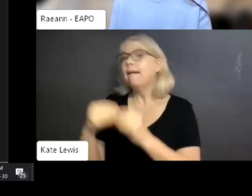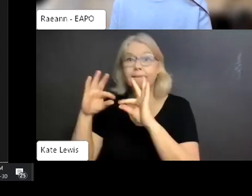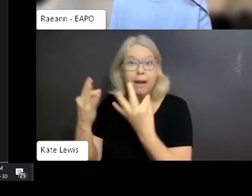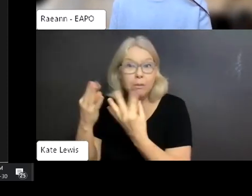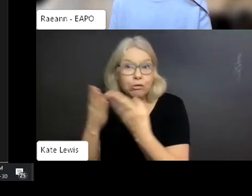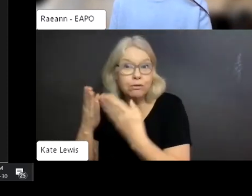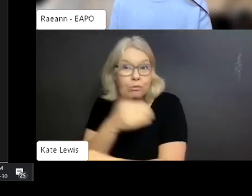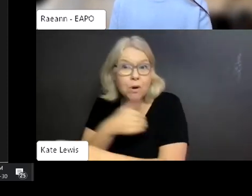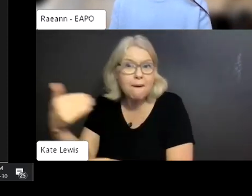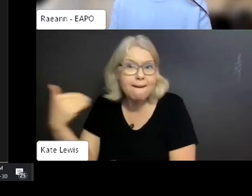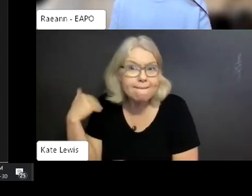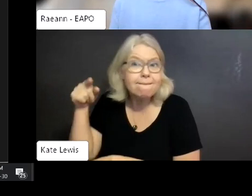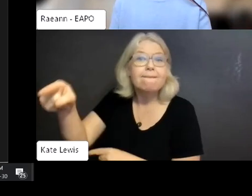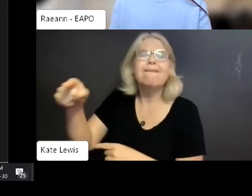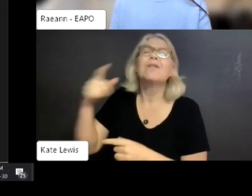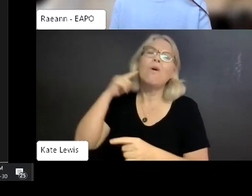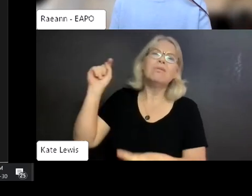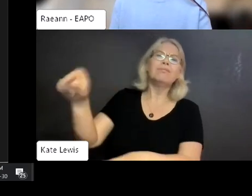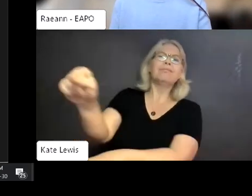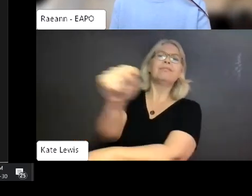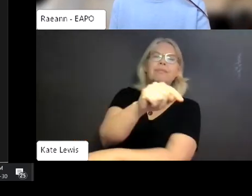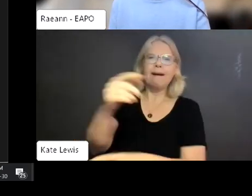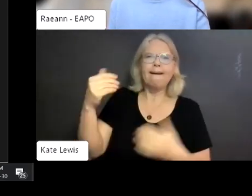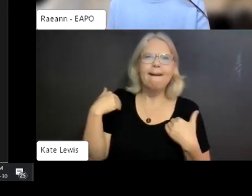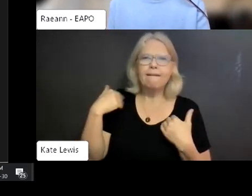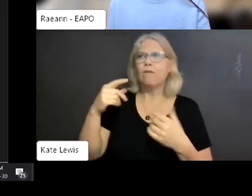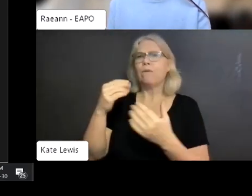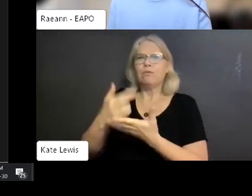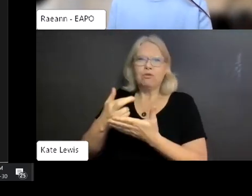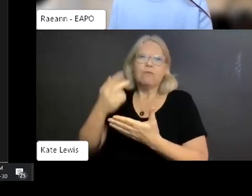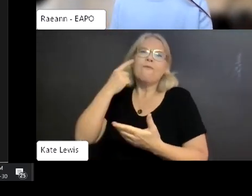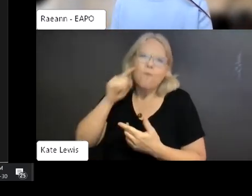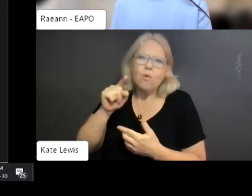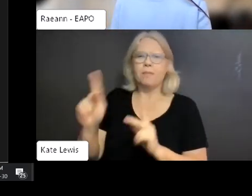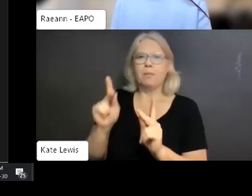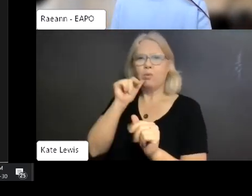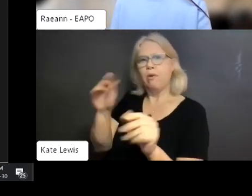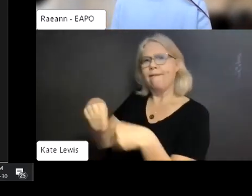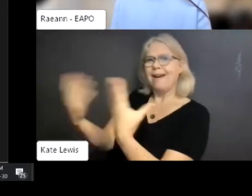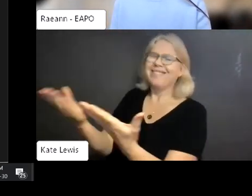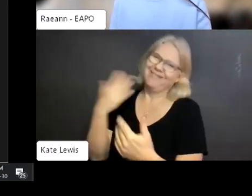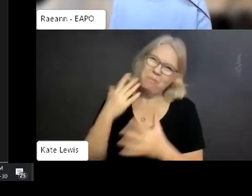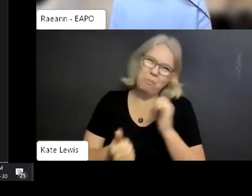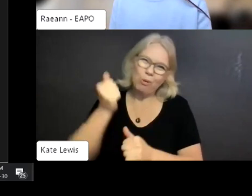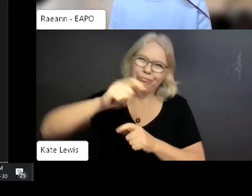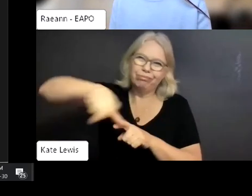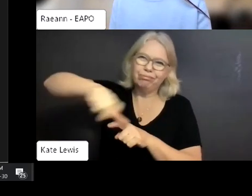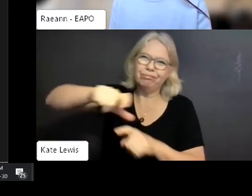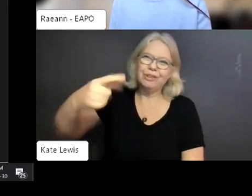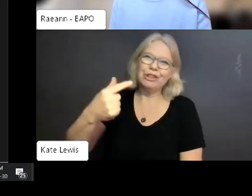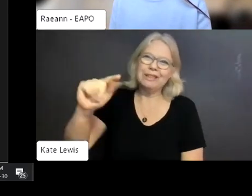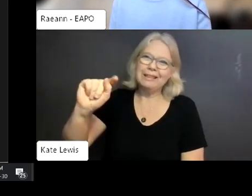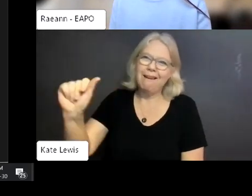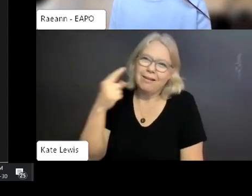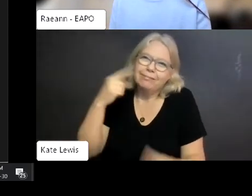some resources out there for individuals within, I know we're talking GTA area, but we can, help people